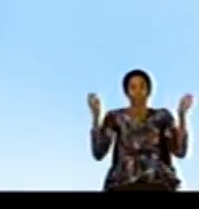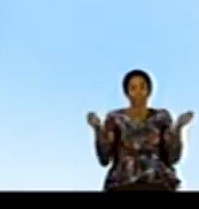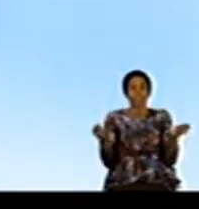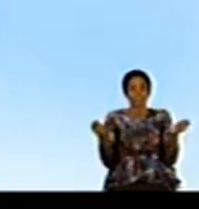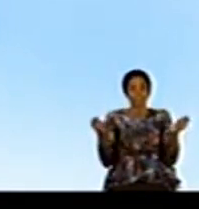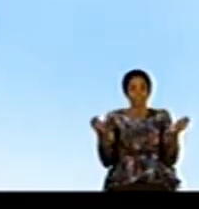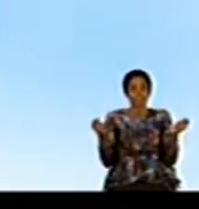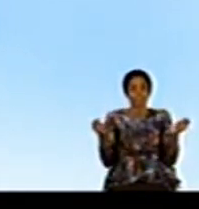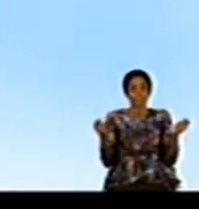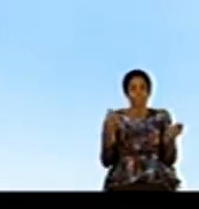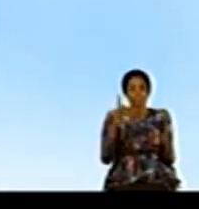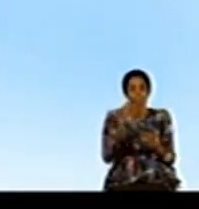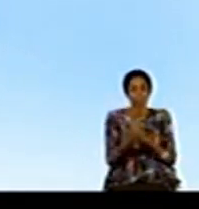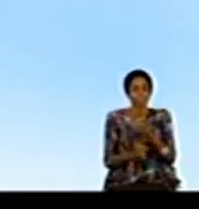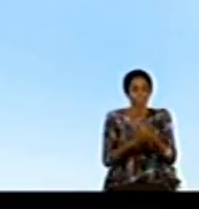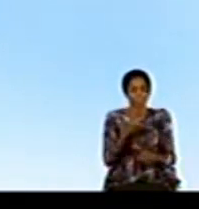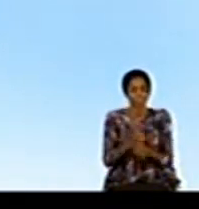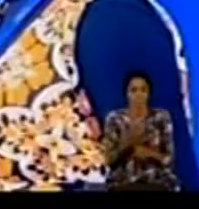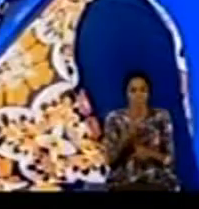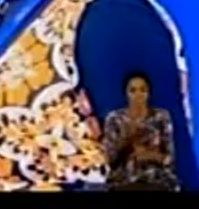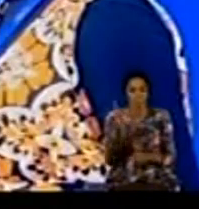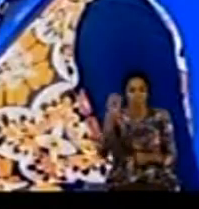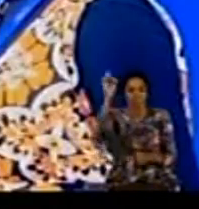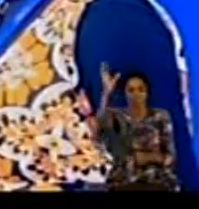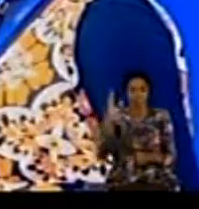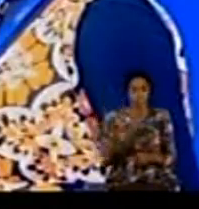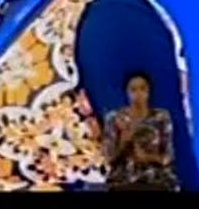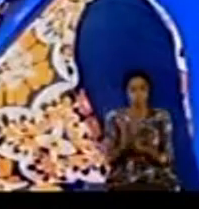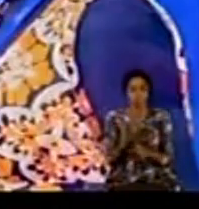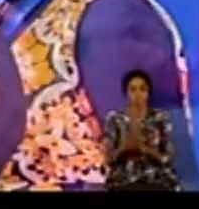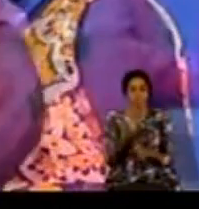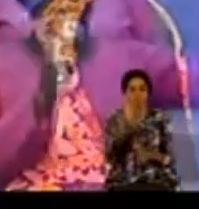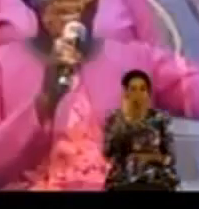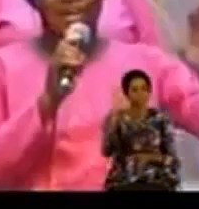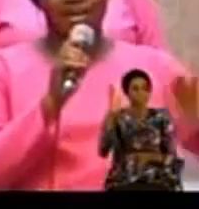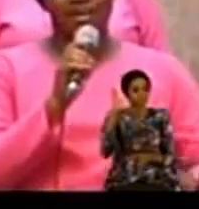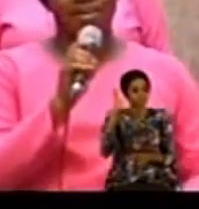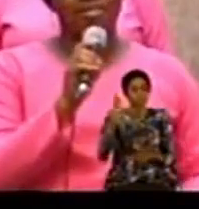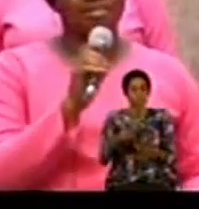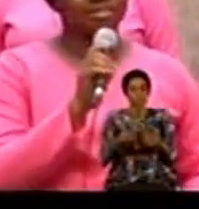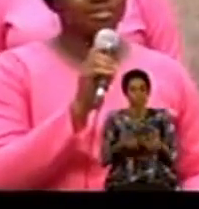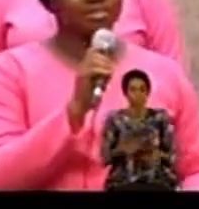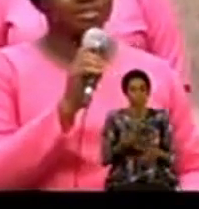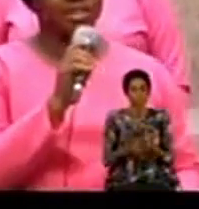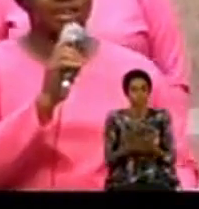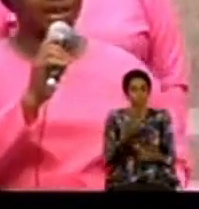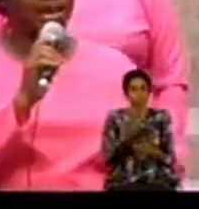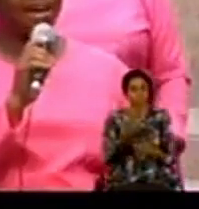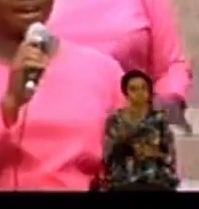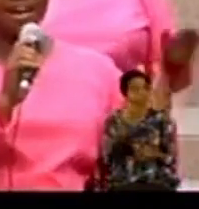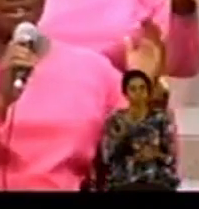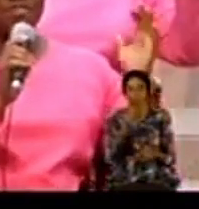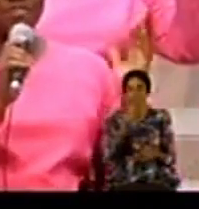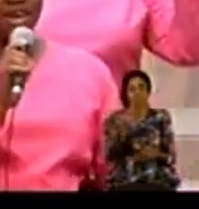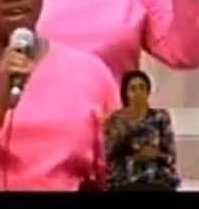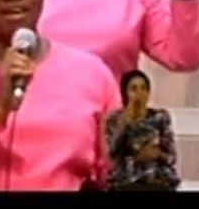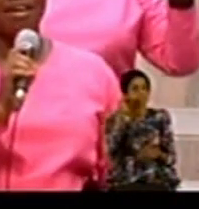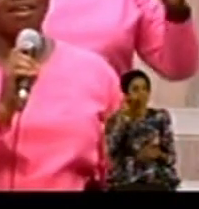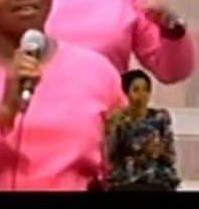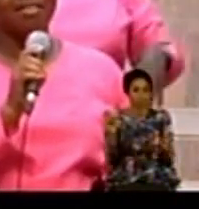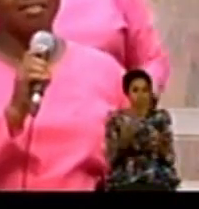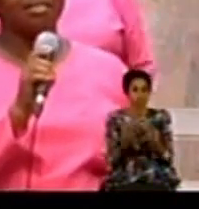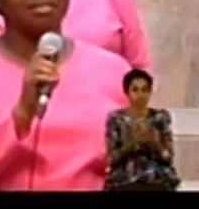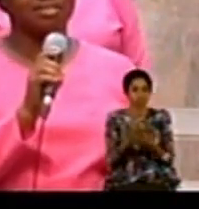midst, your testimony will be resounding in Jesus' name. Amen. You will not leave here the same in Jesus' name.